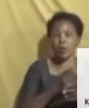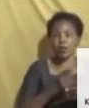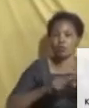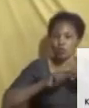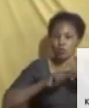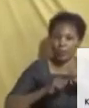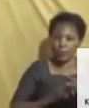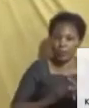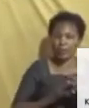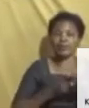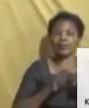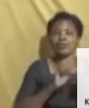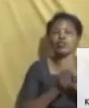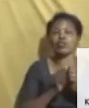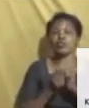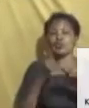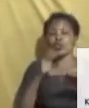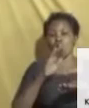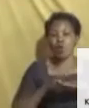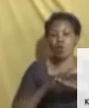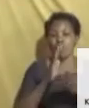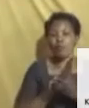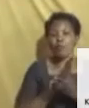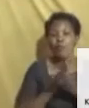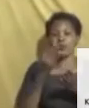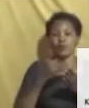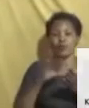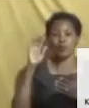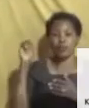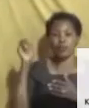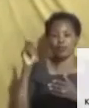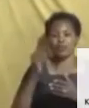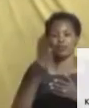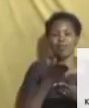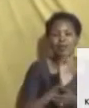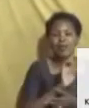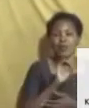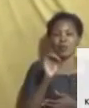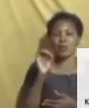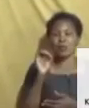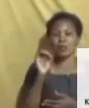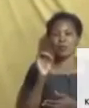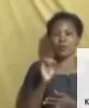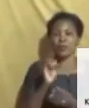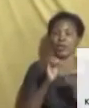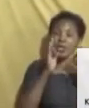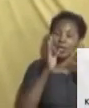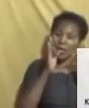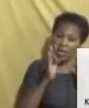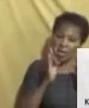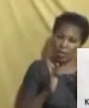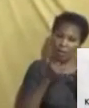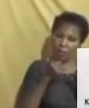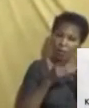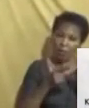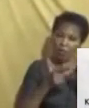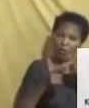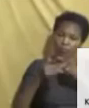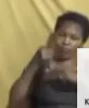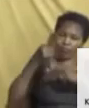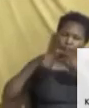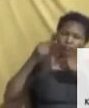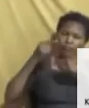initiate amendments on the part of the President. It's nowhere. And if we may go back to Professor